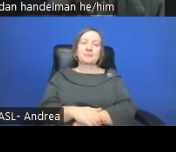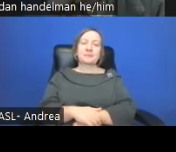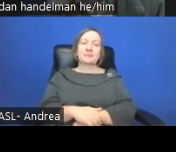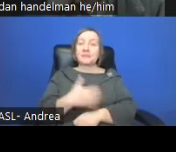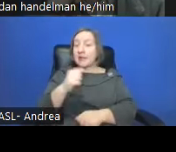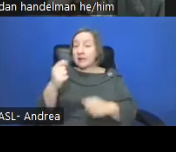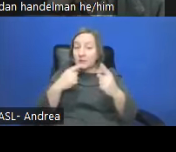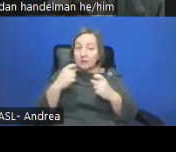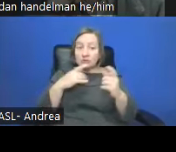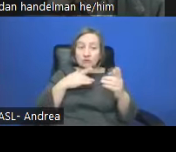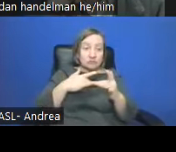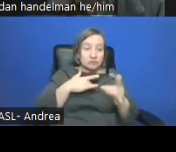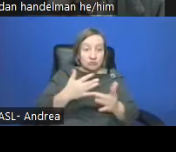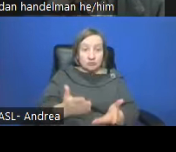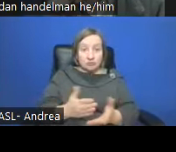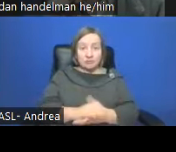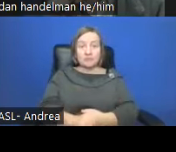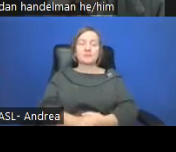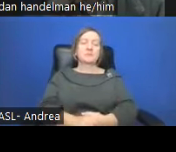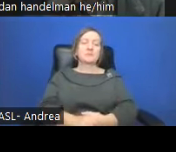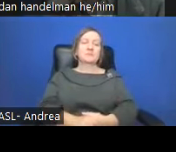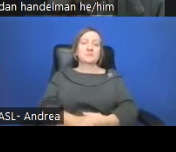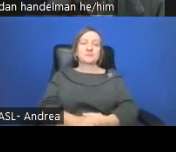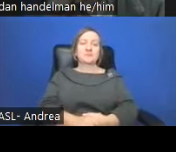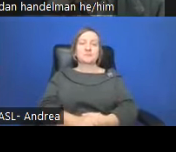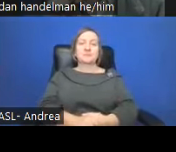Any questions or concerns?